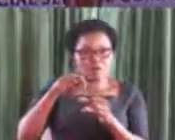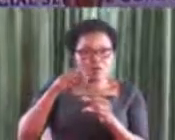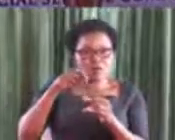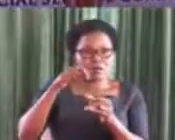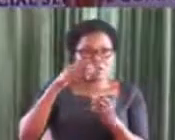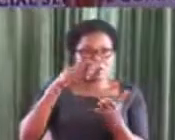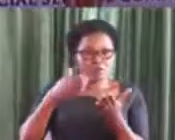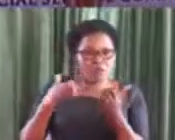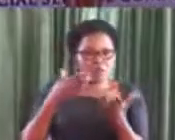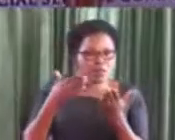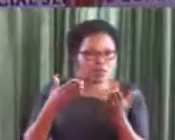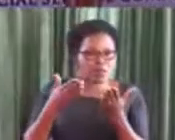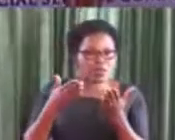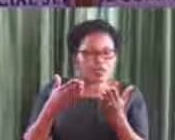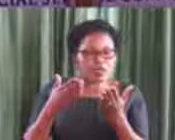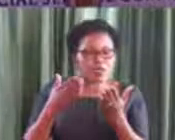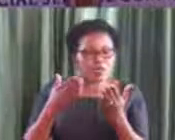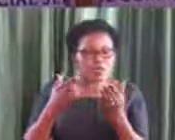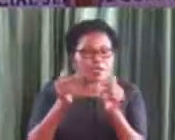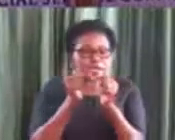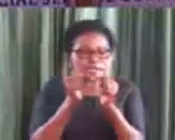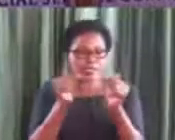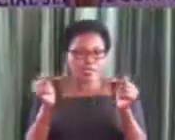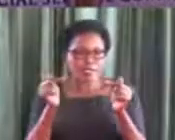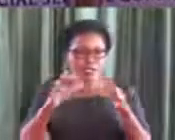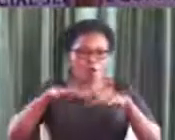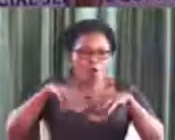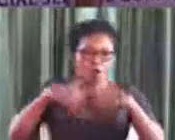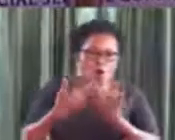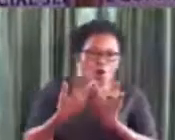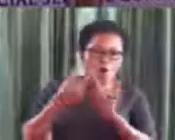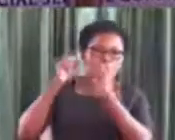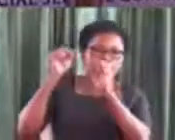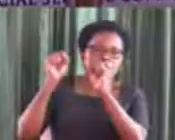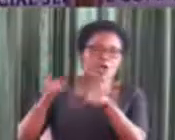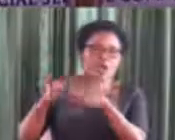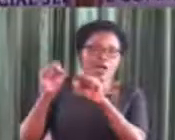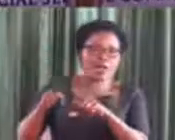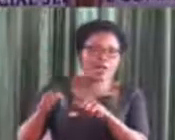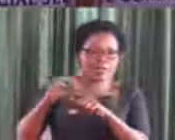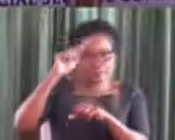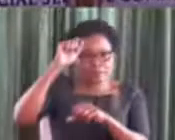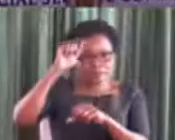a dissent, in my view, or a concurring judgment